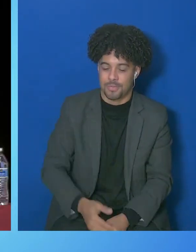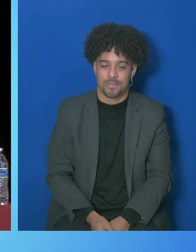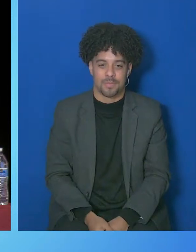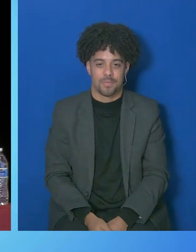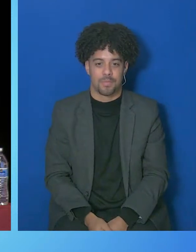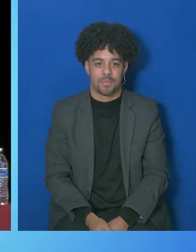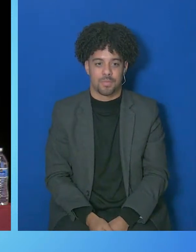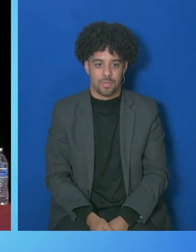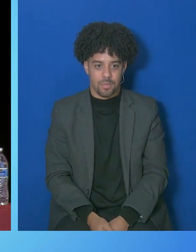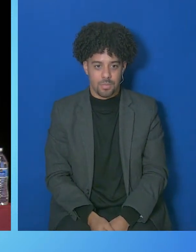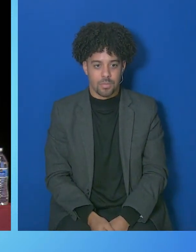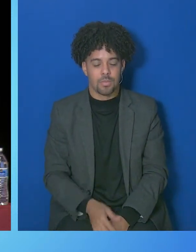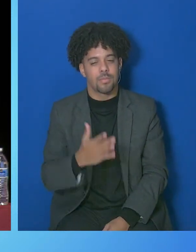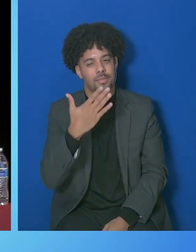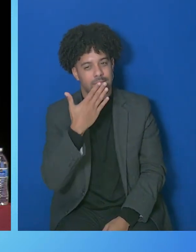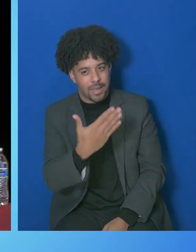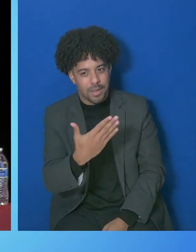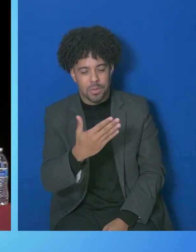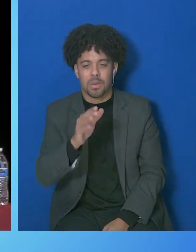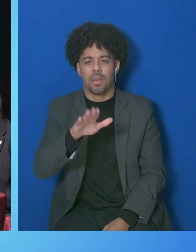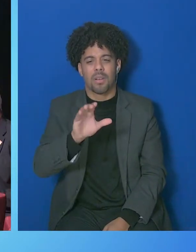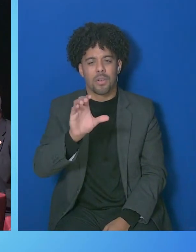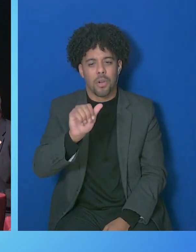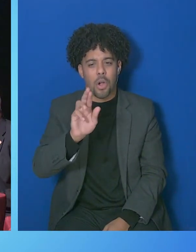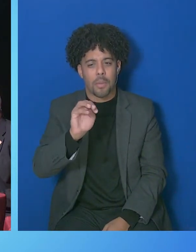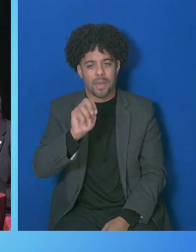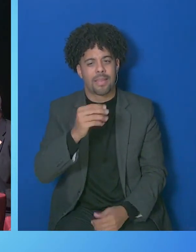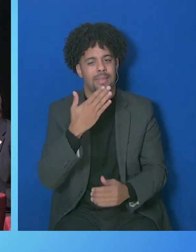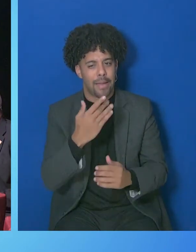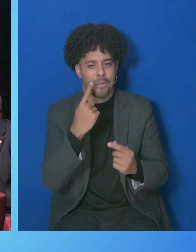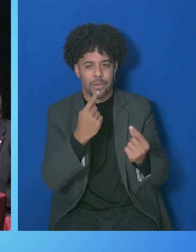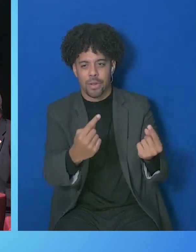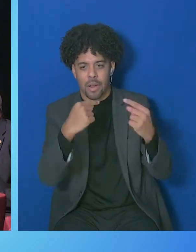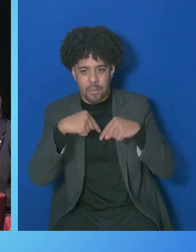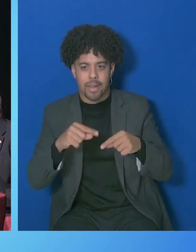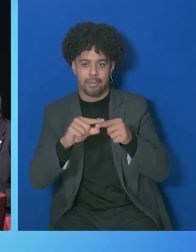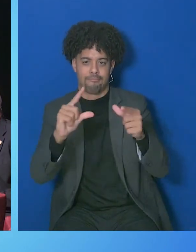you for coming up and sharing your story. Okay, thank you so much.